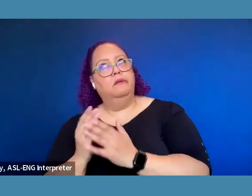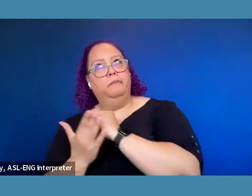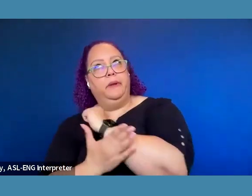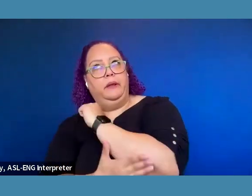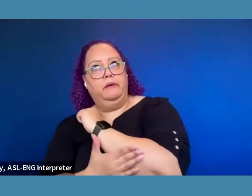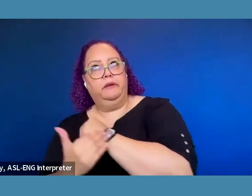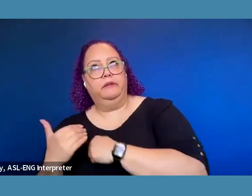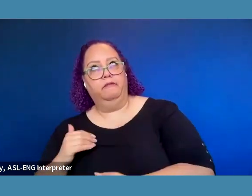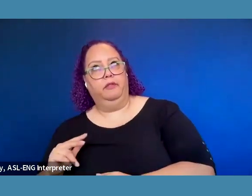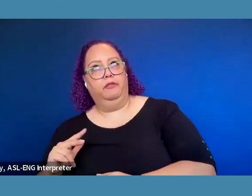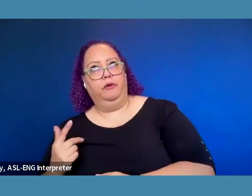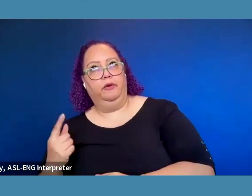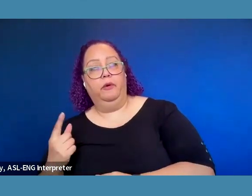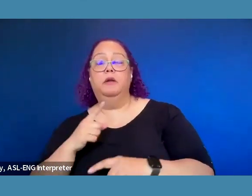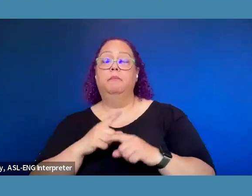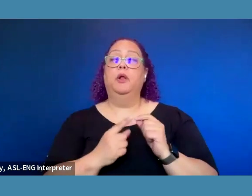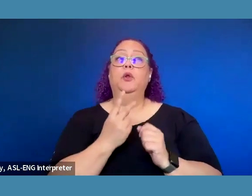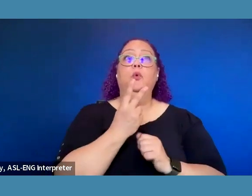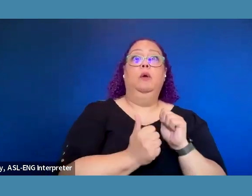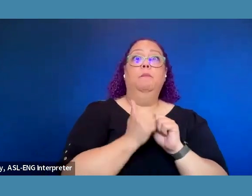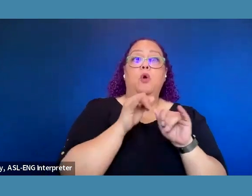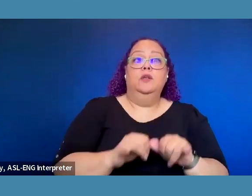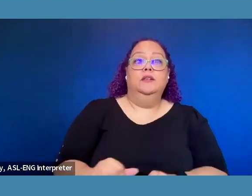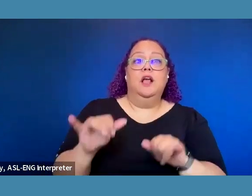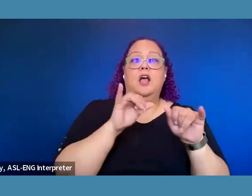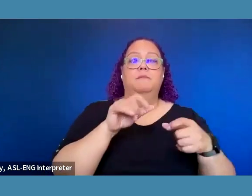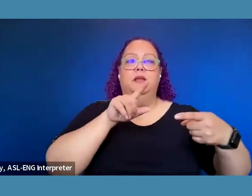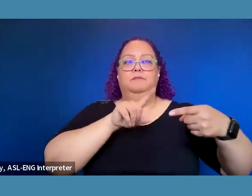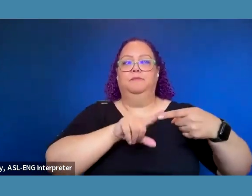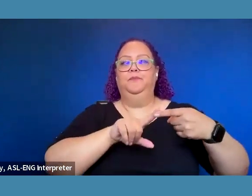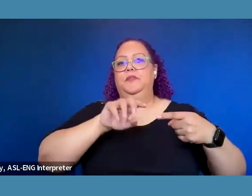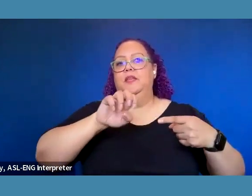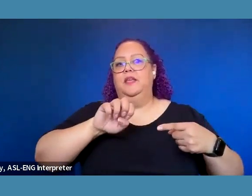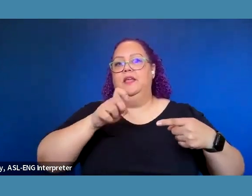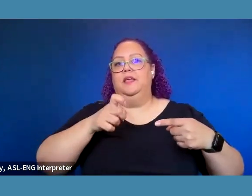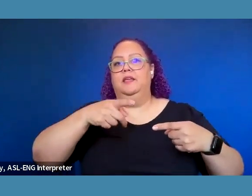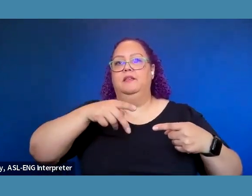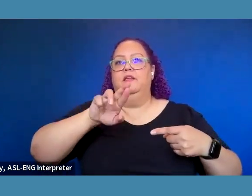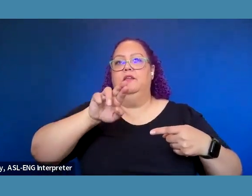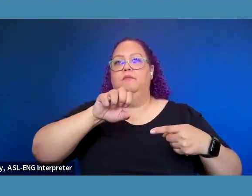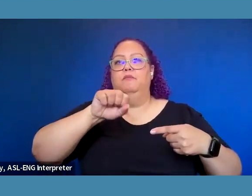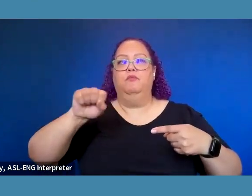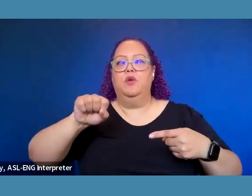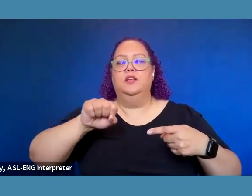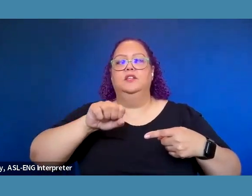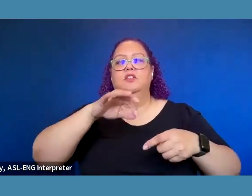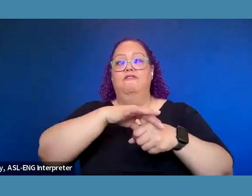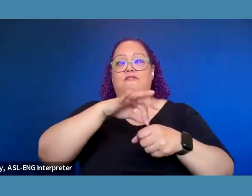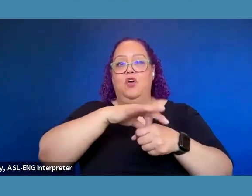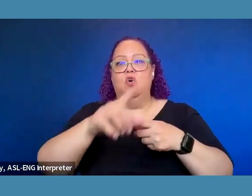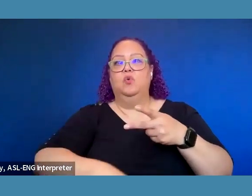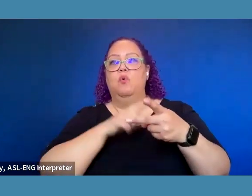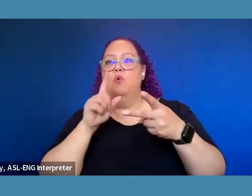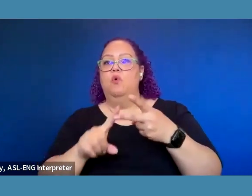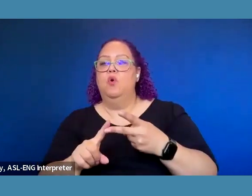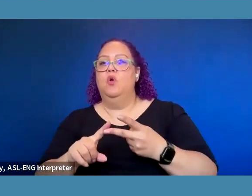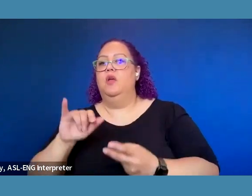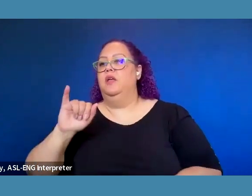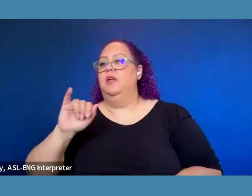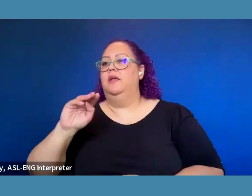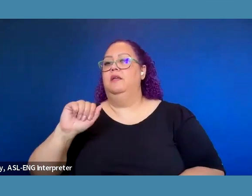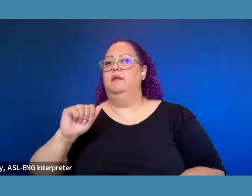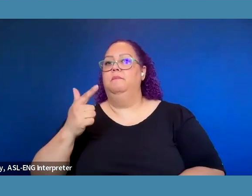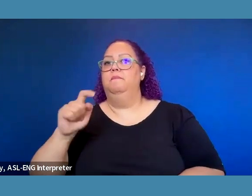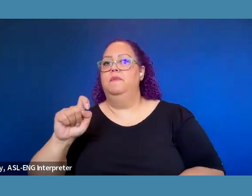two most common are the Express Vote and the Image Cast. They work similarly.